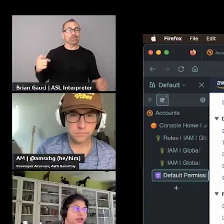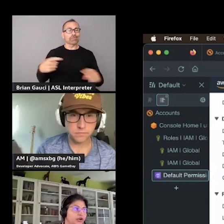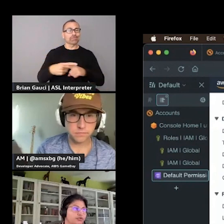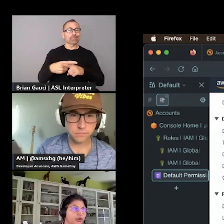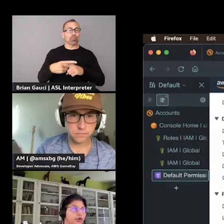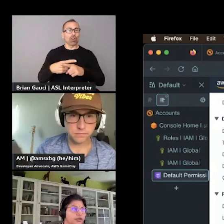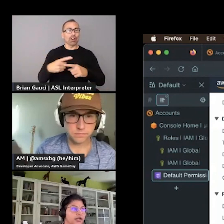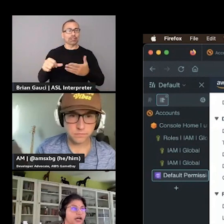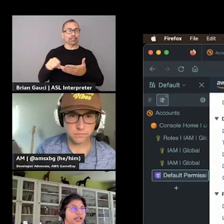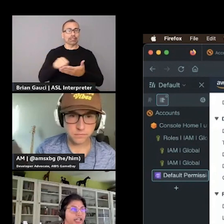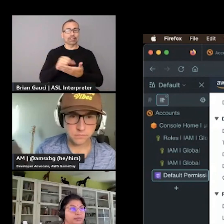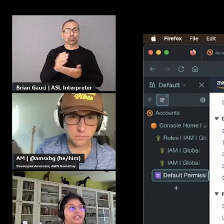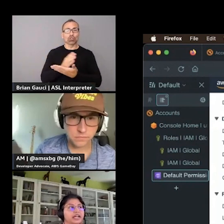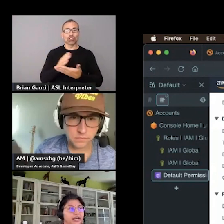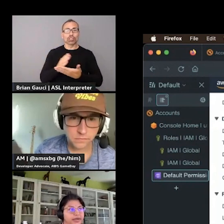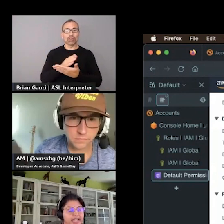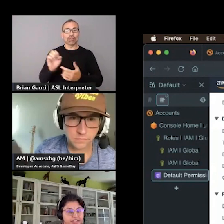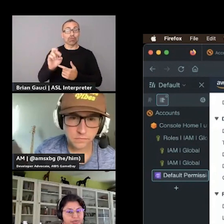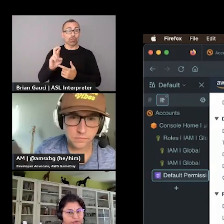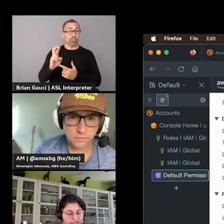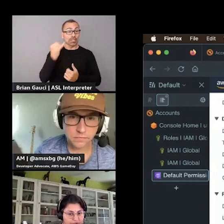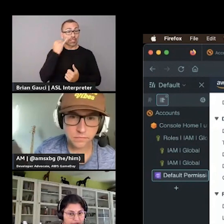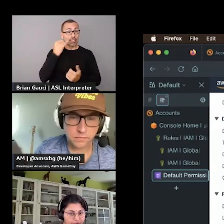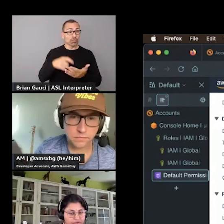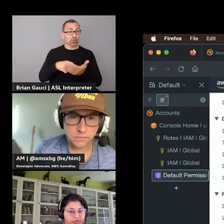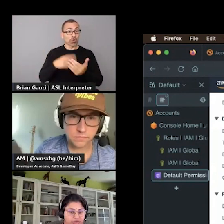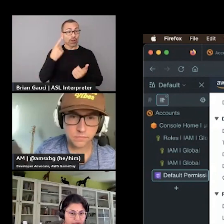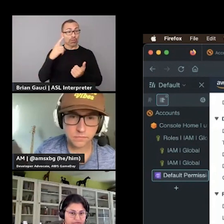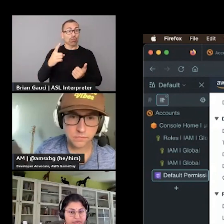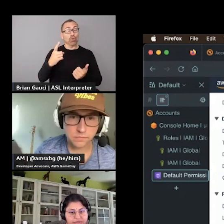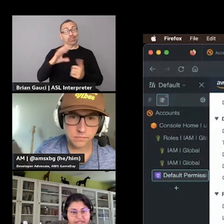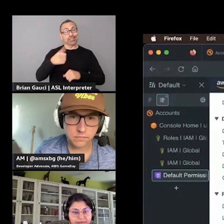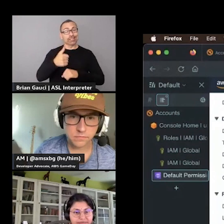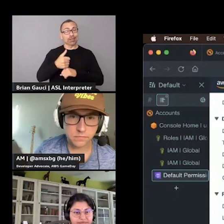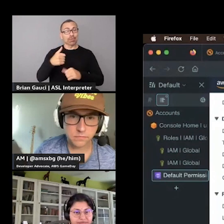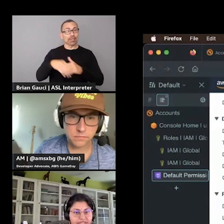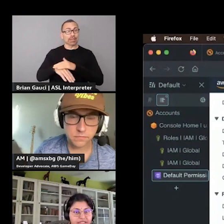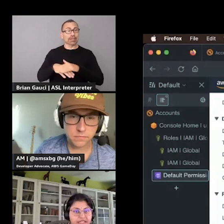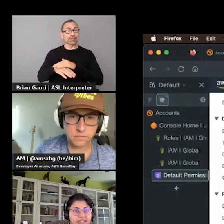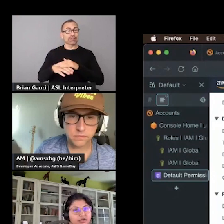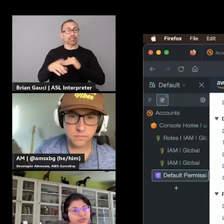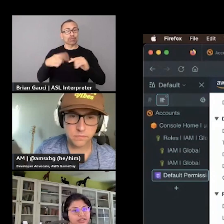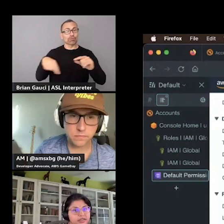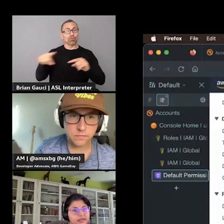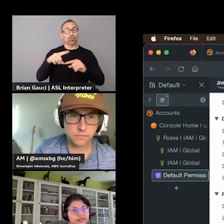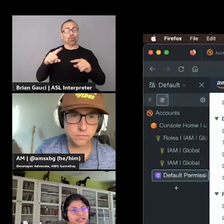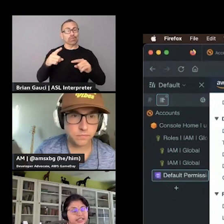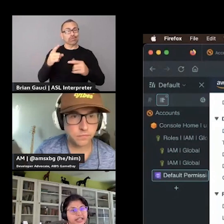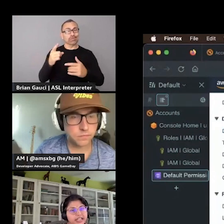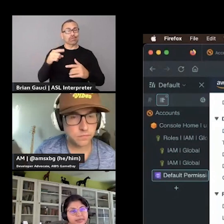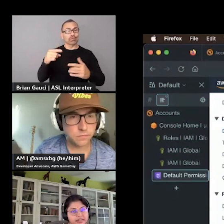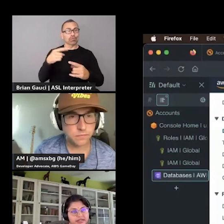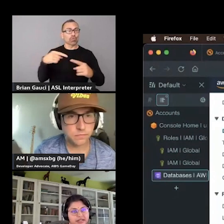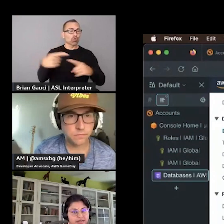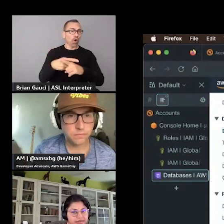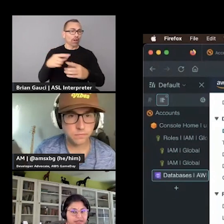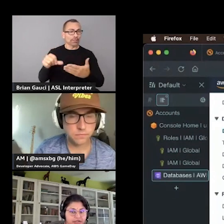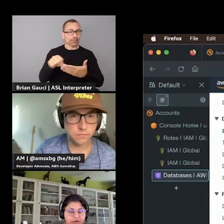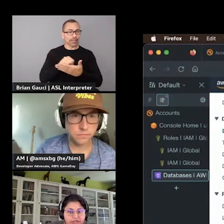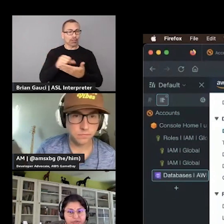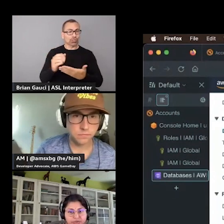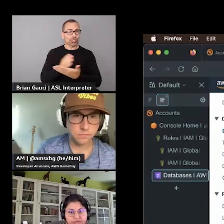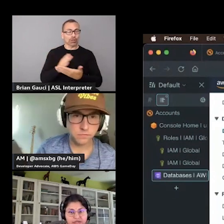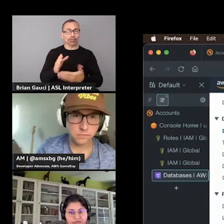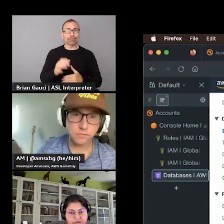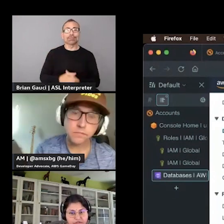required for enabling the hybrid access mode in your accounts for a cross-account share. Now for the database that